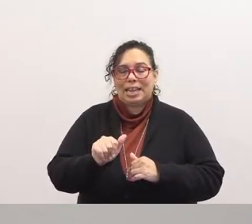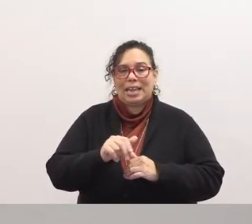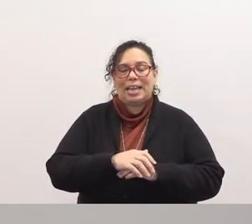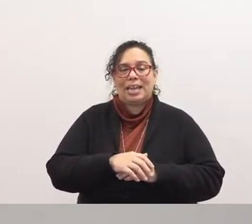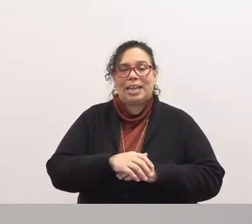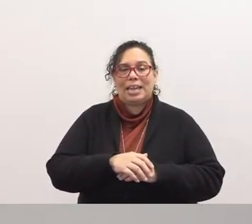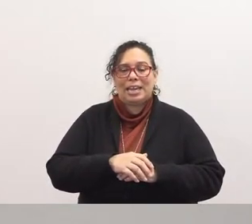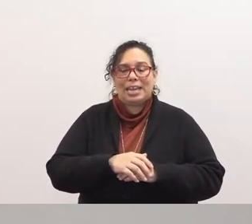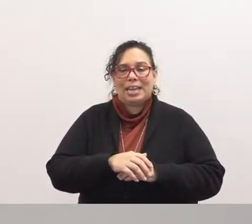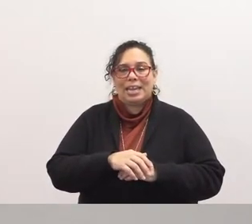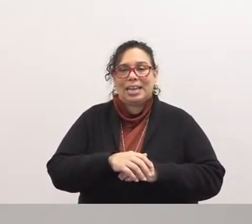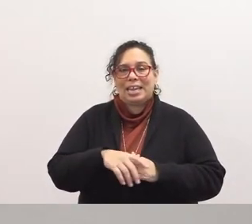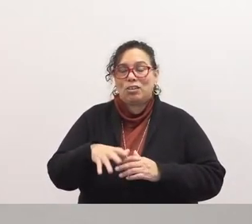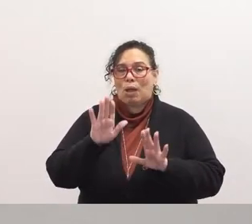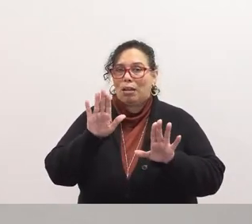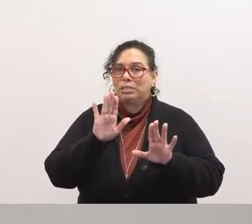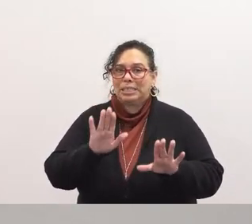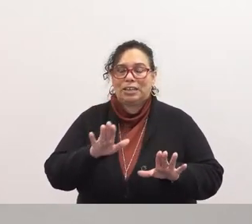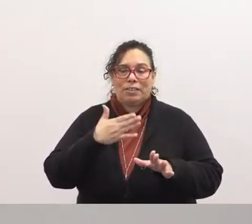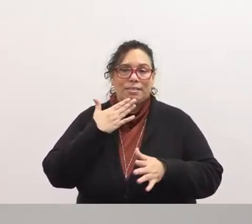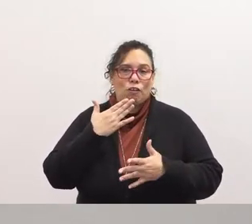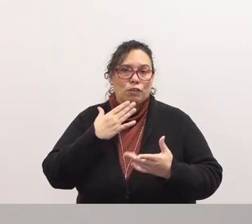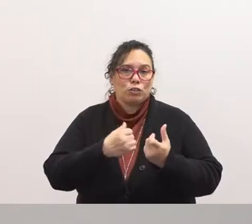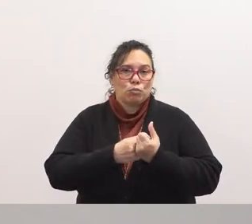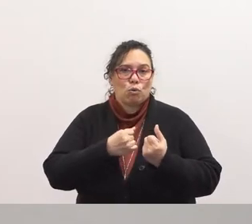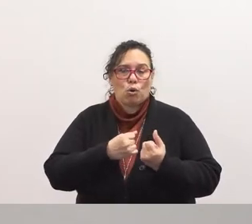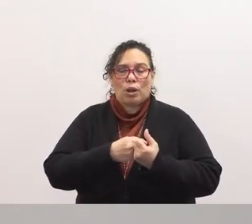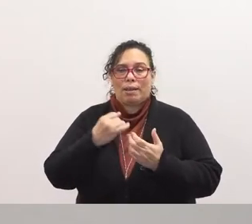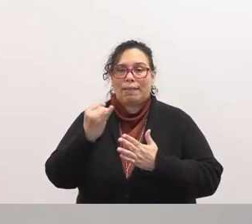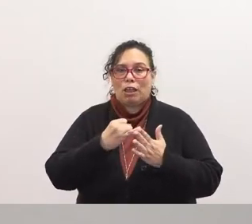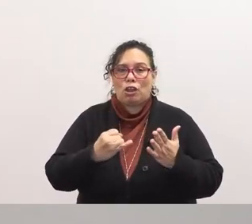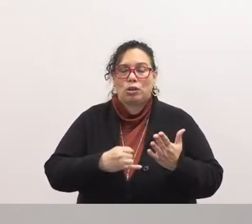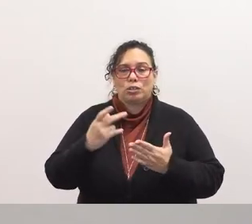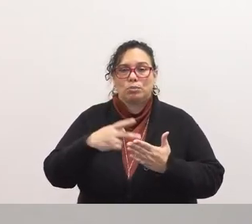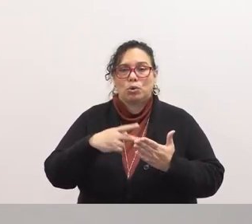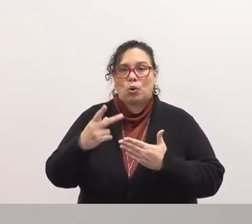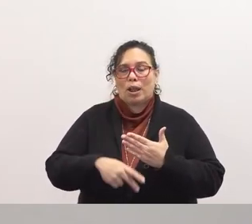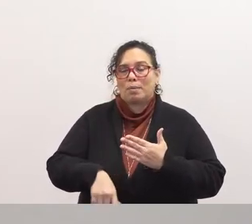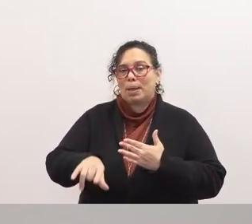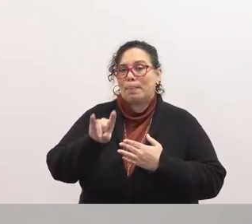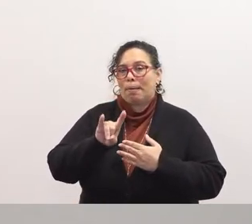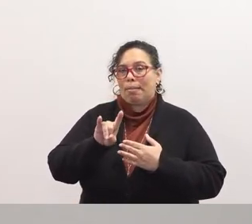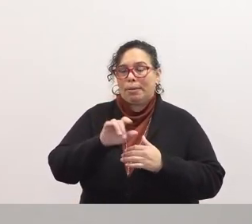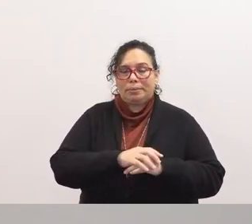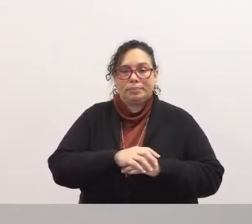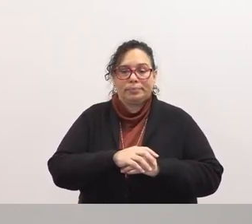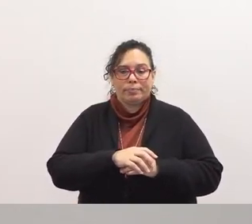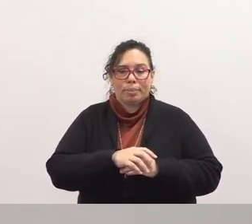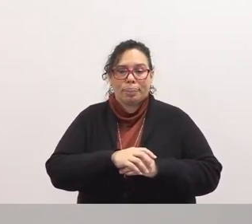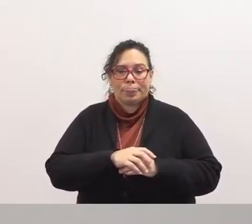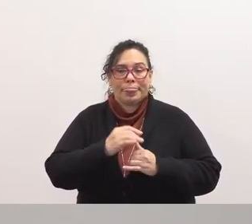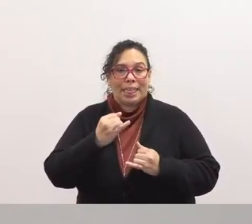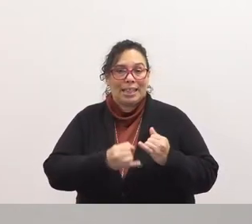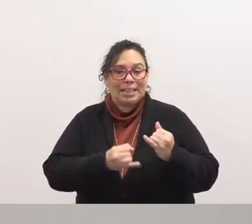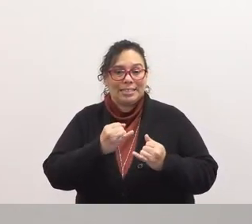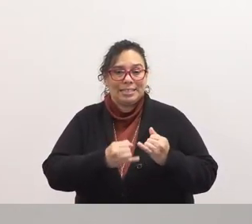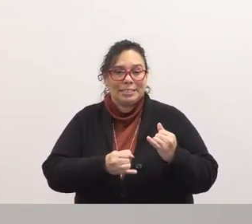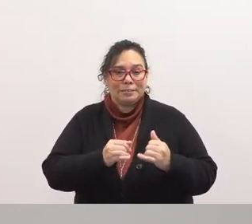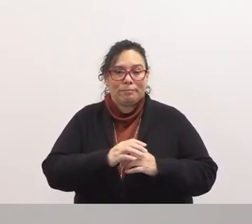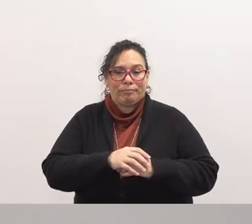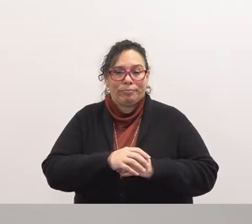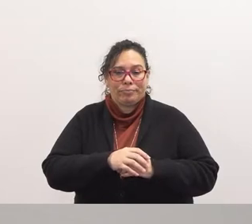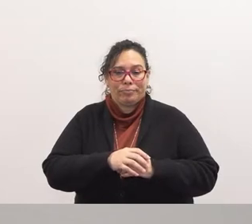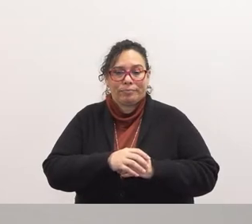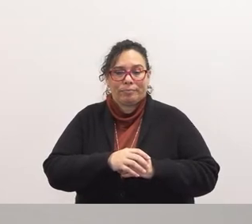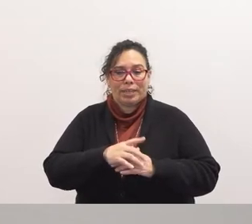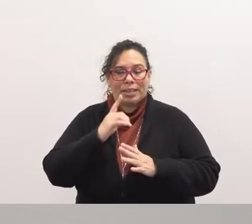were outstanding. Thank you for supporting the arts program at Long Beach Poly. And last but not least, I'd like